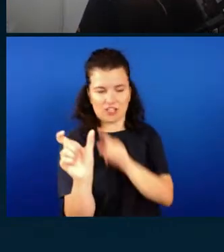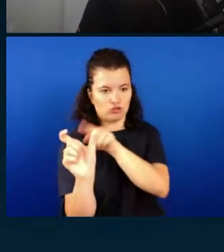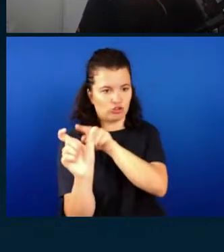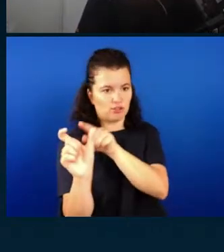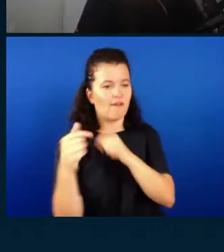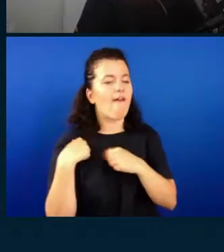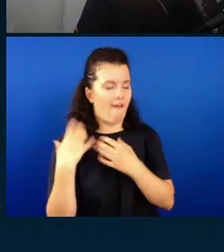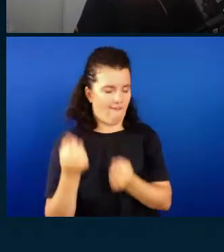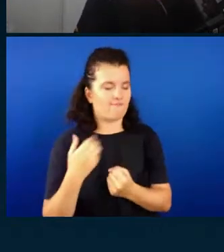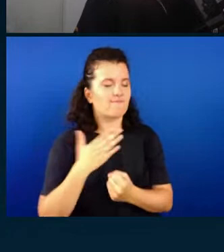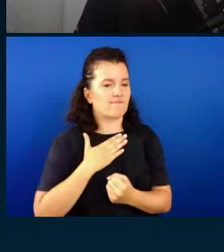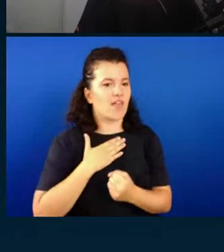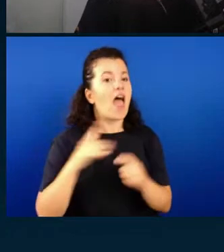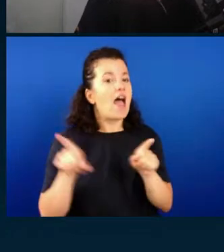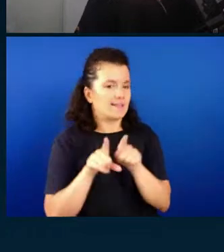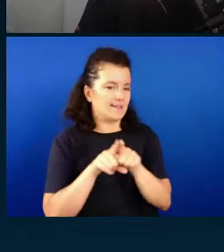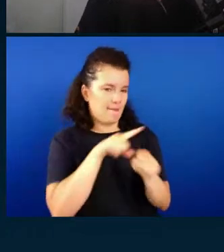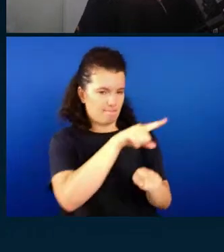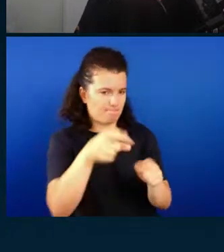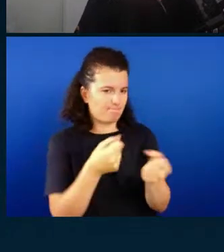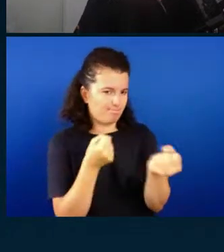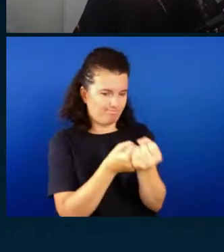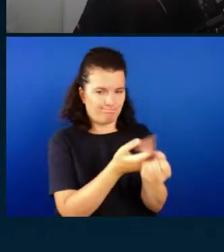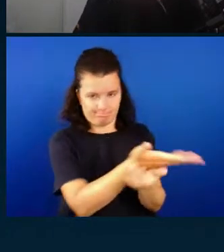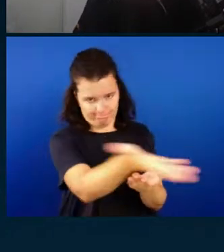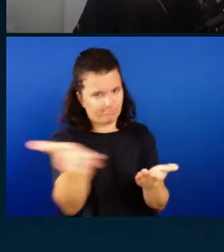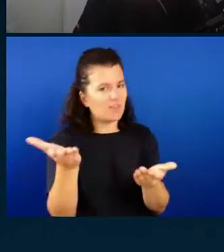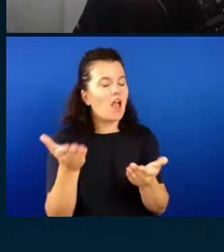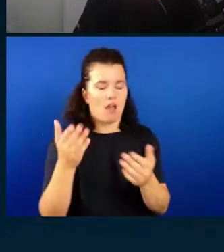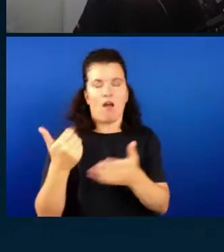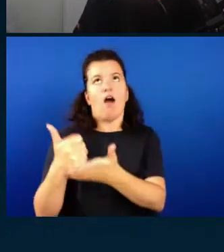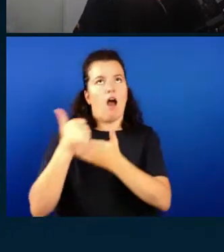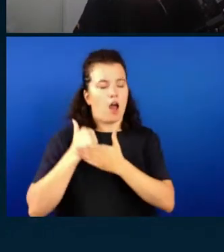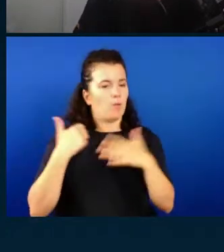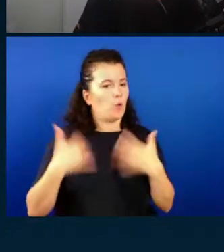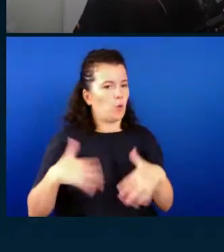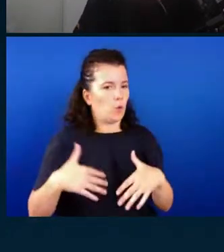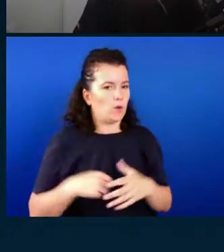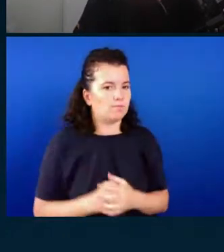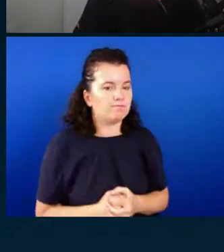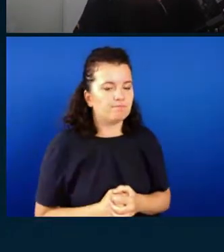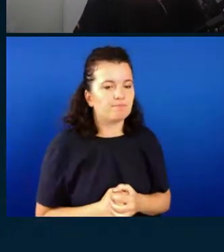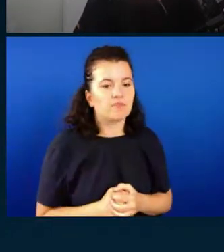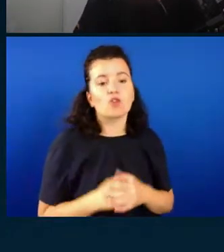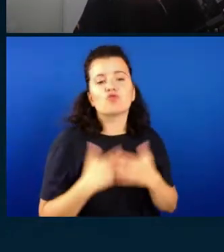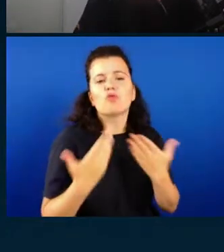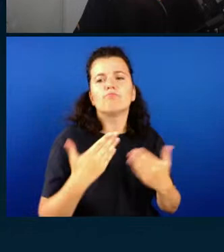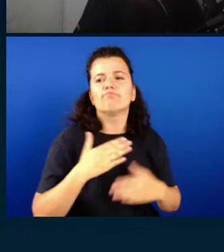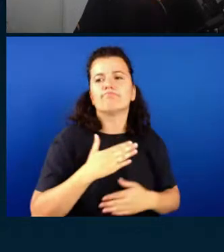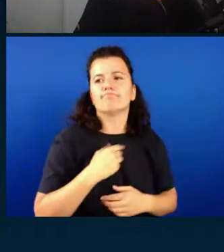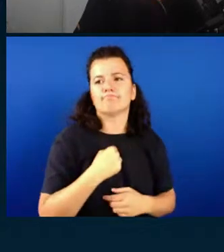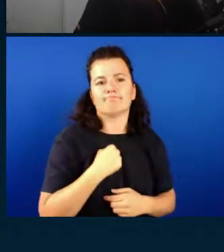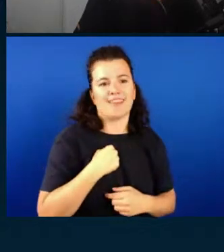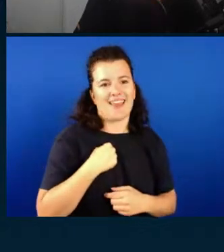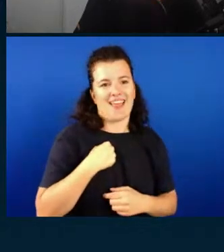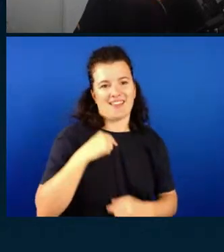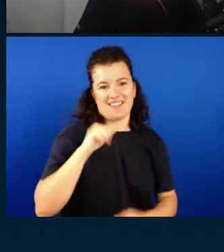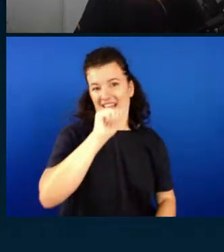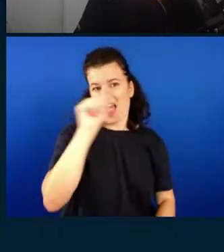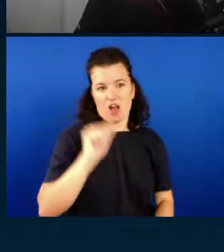use that extension. It can really help you out. And here I have the Azure